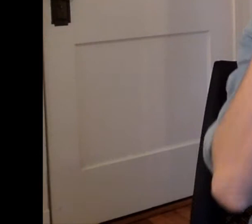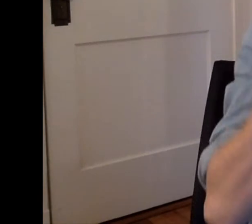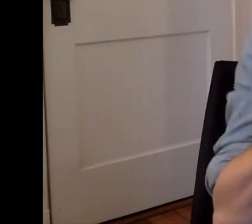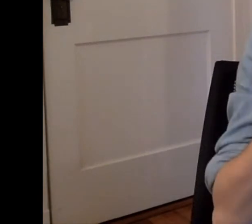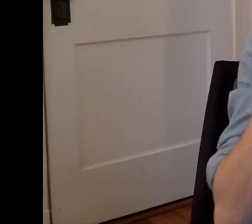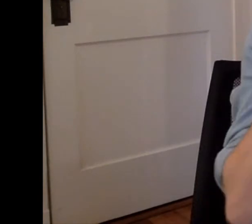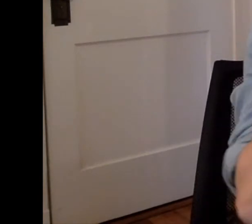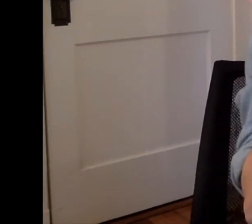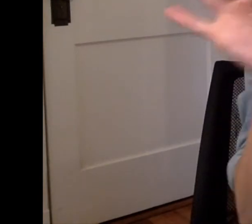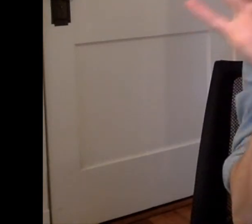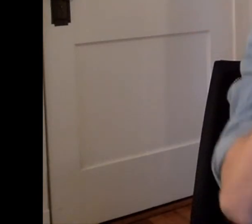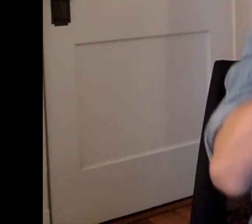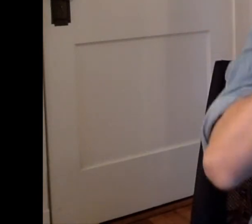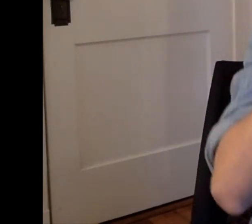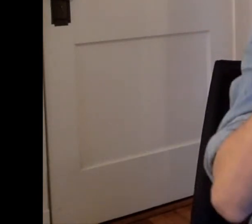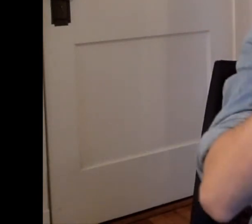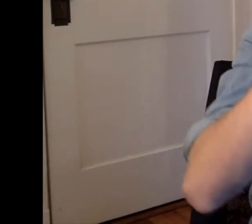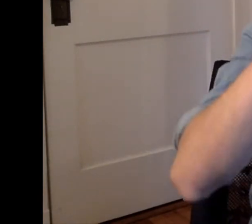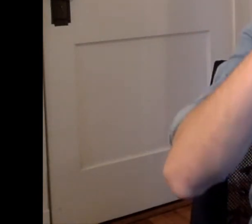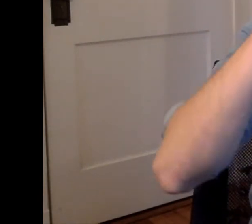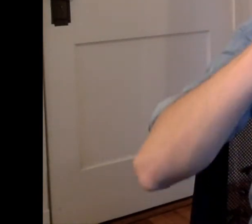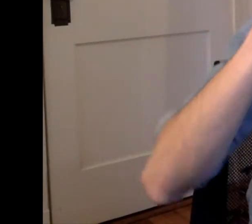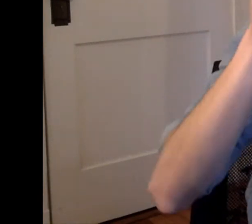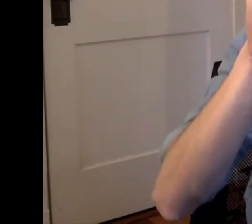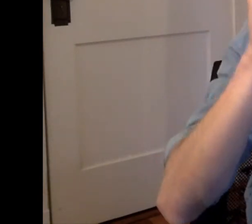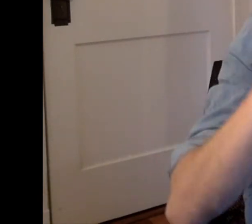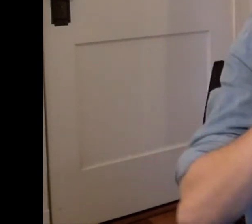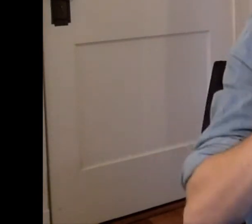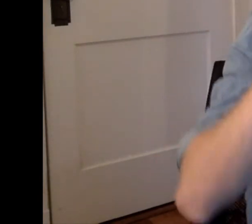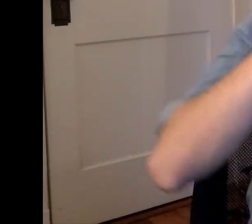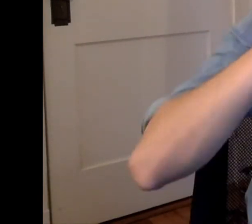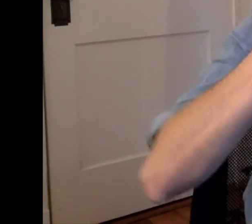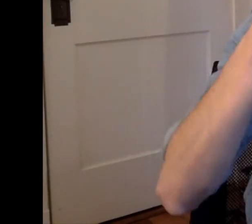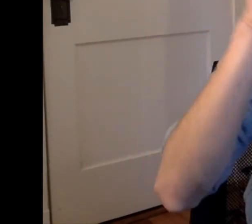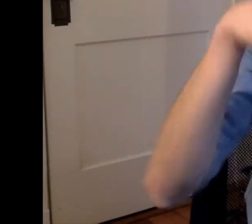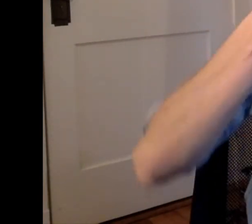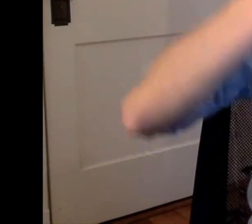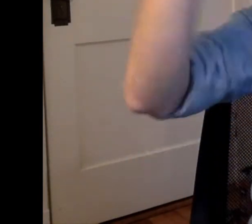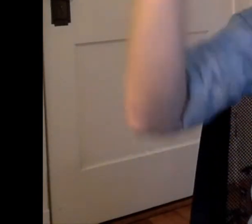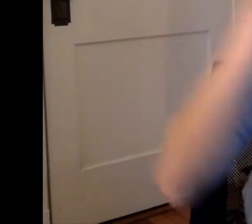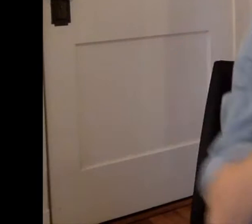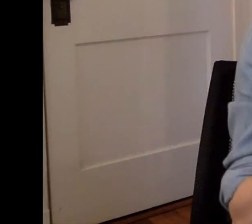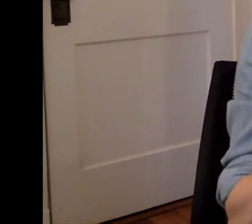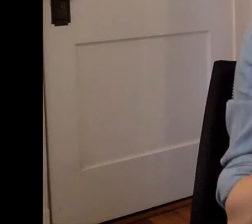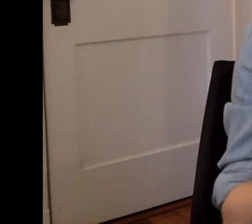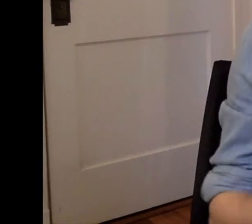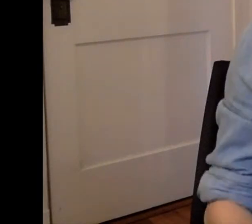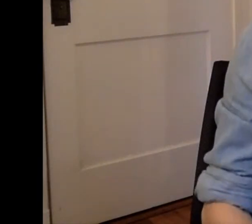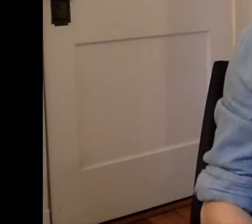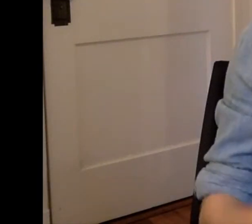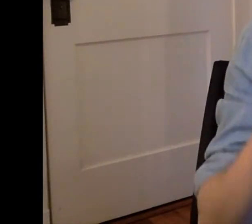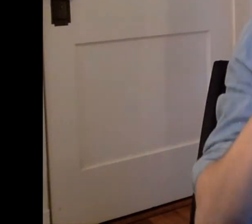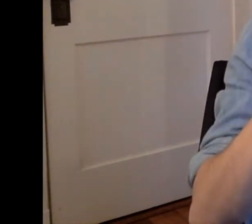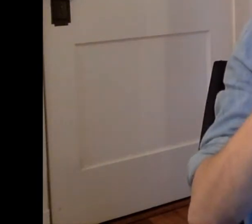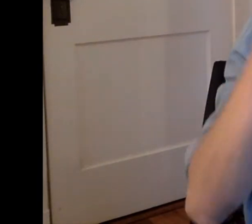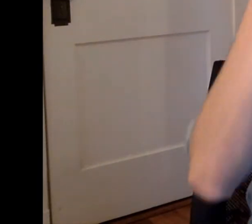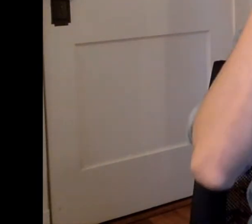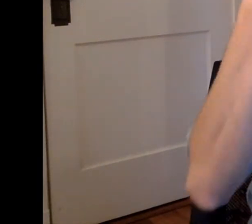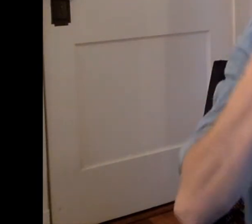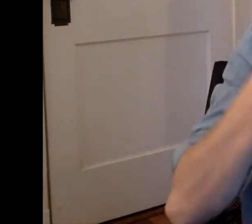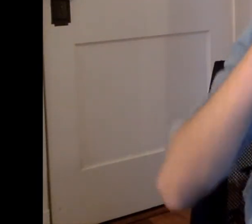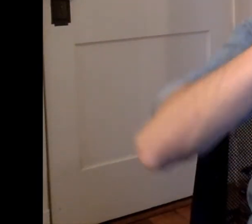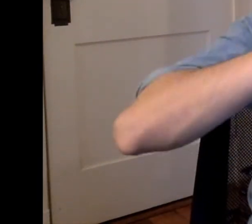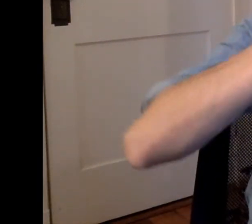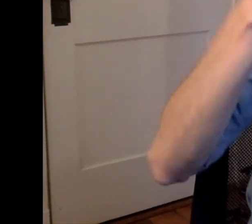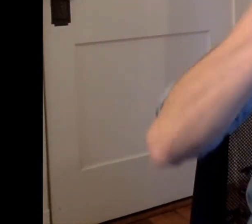Second, if you have an equation in the form y equals mx plus b, how can you graph that equation as a line?